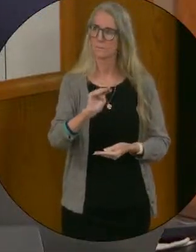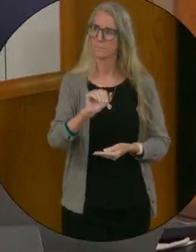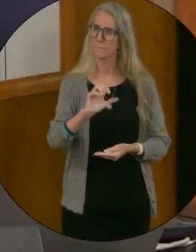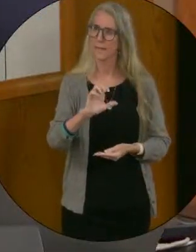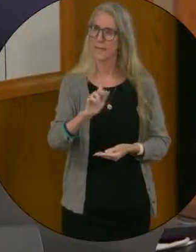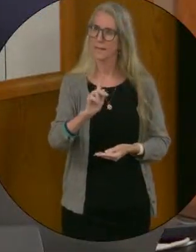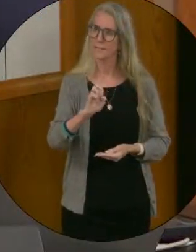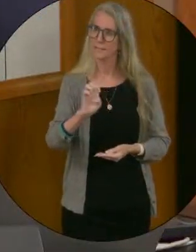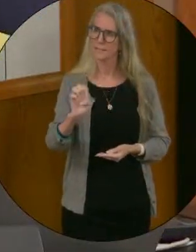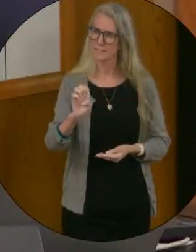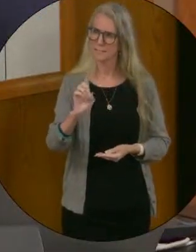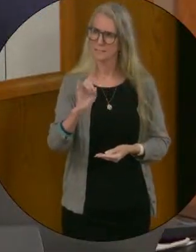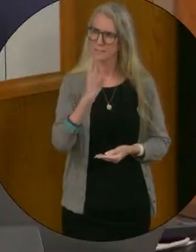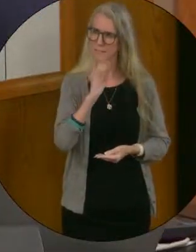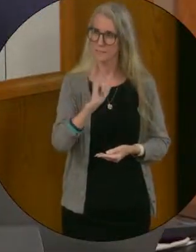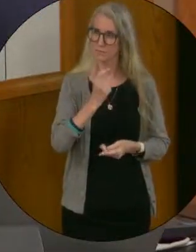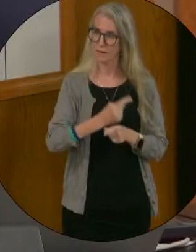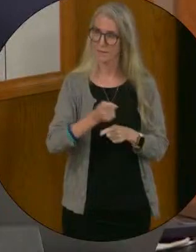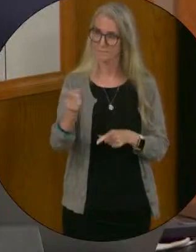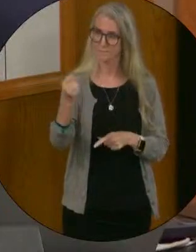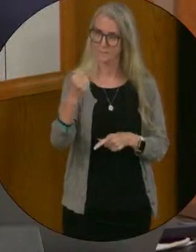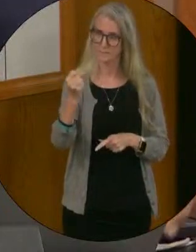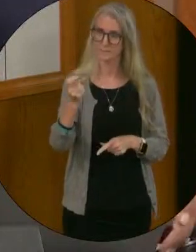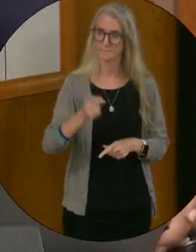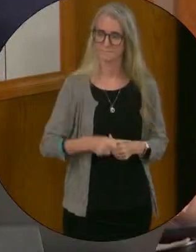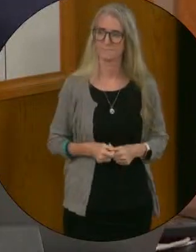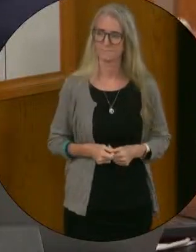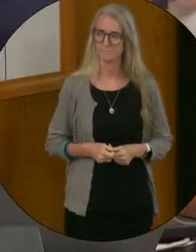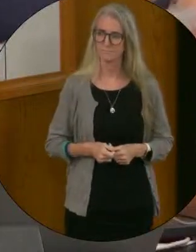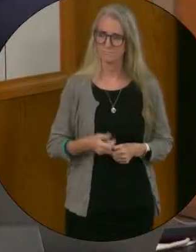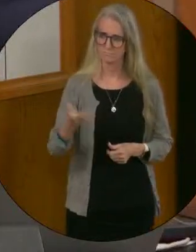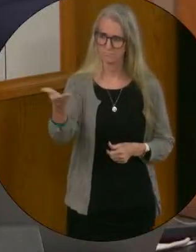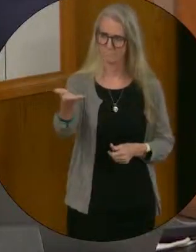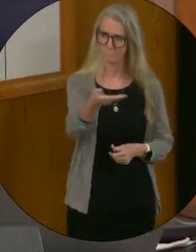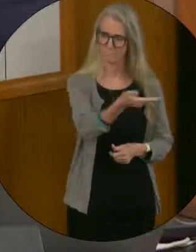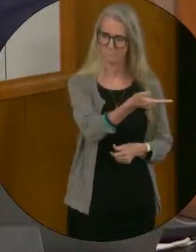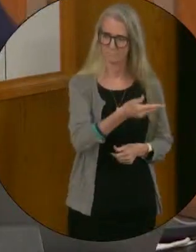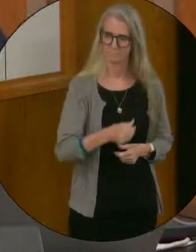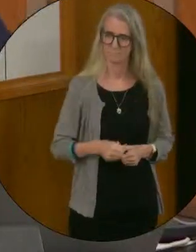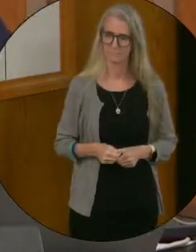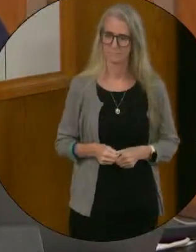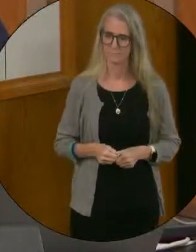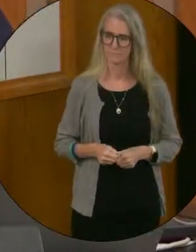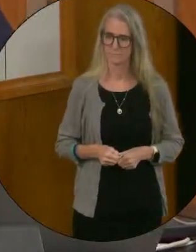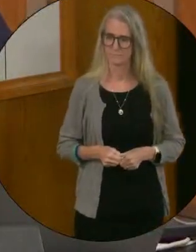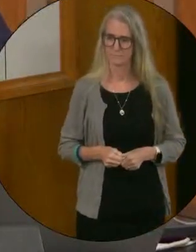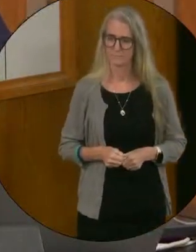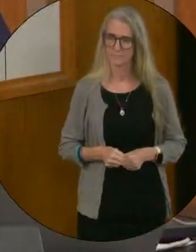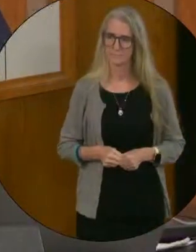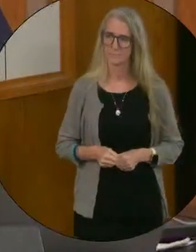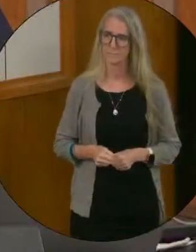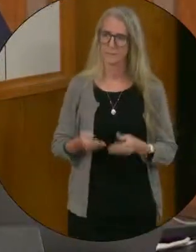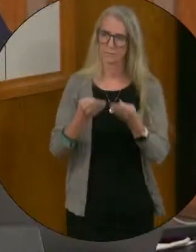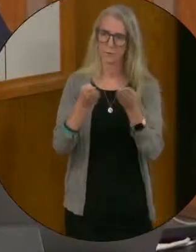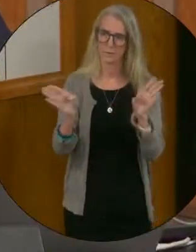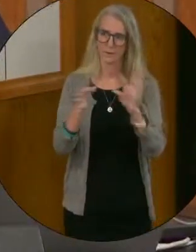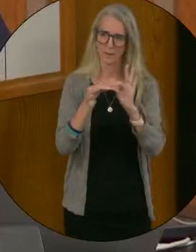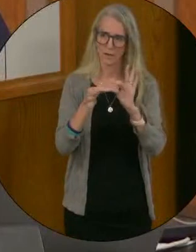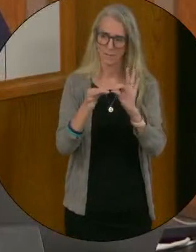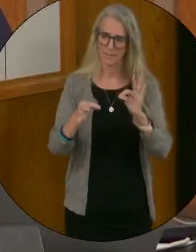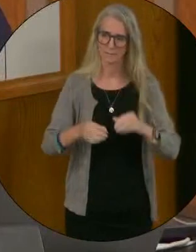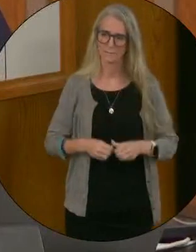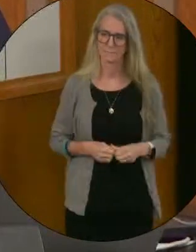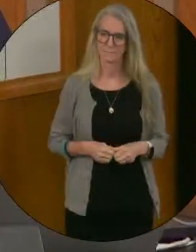that right? Ernest Mackey, come on through, please. Look forward to your public comment.